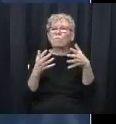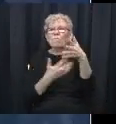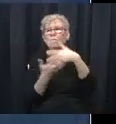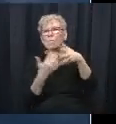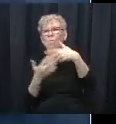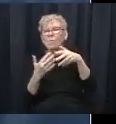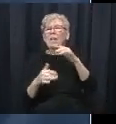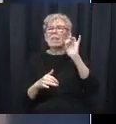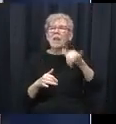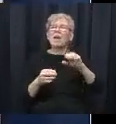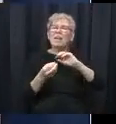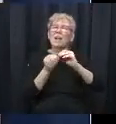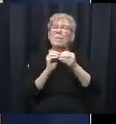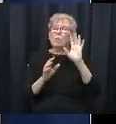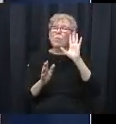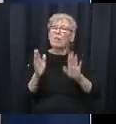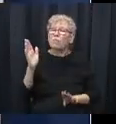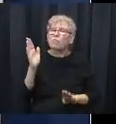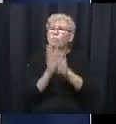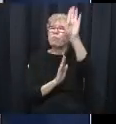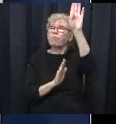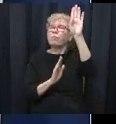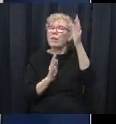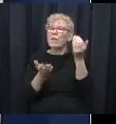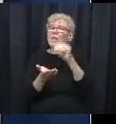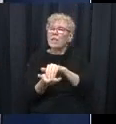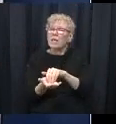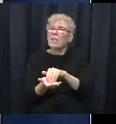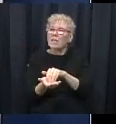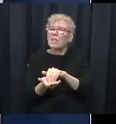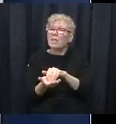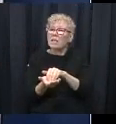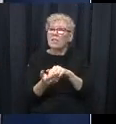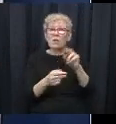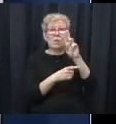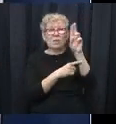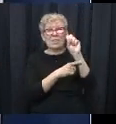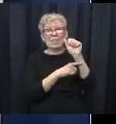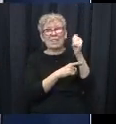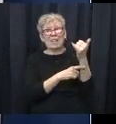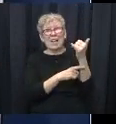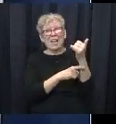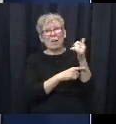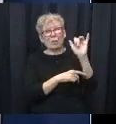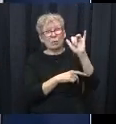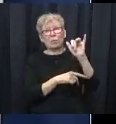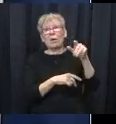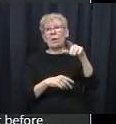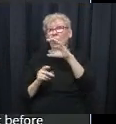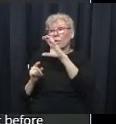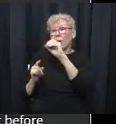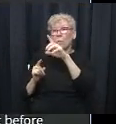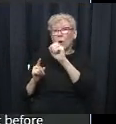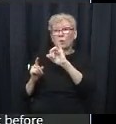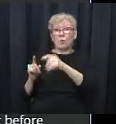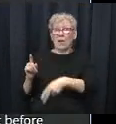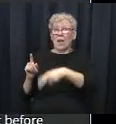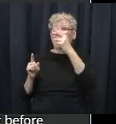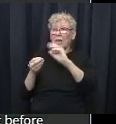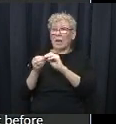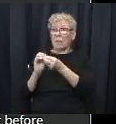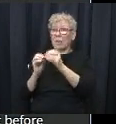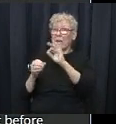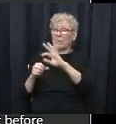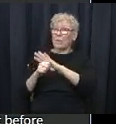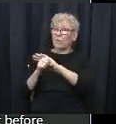and in Colorado, and it'll jump right back up and reverse our gains the minute we let up here. So let's keep it up. There's